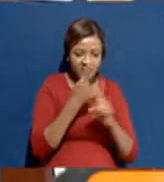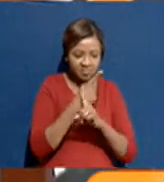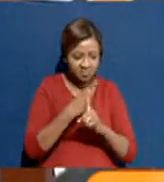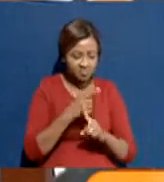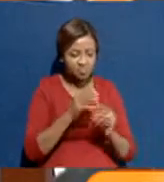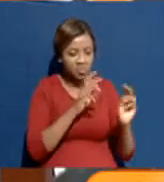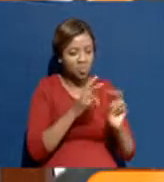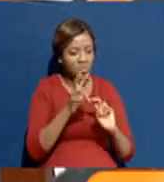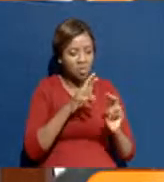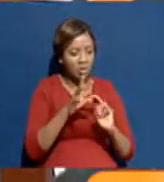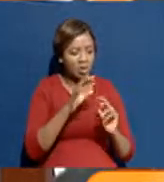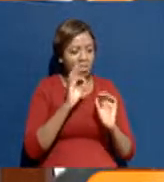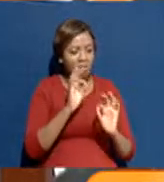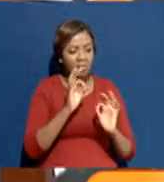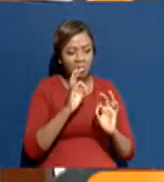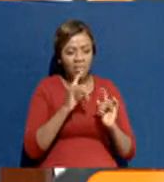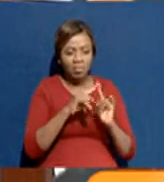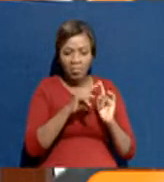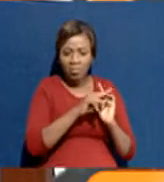They were all quite